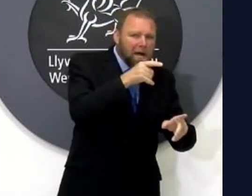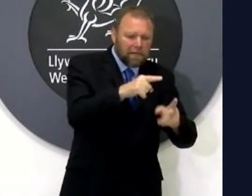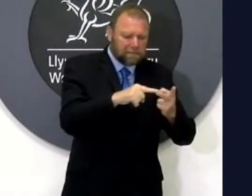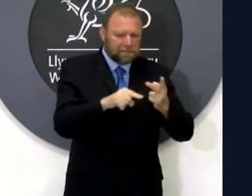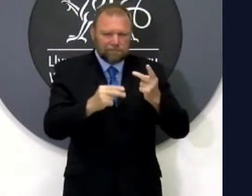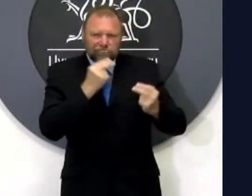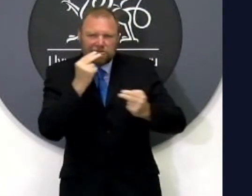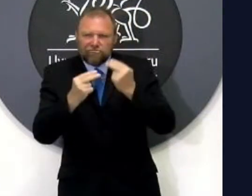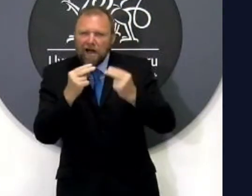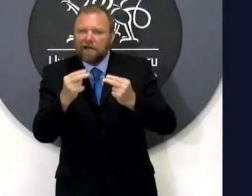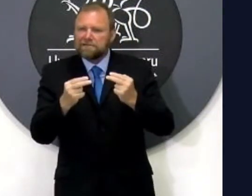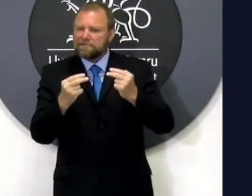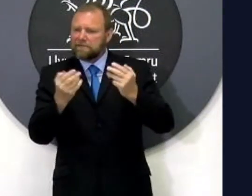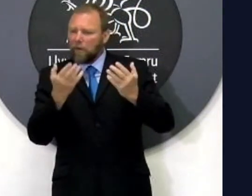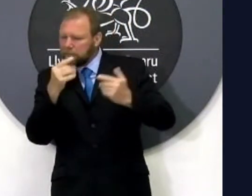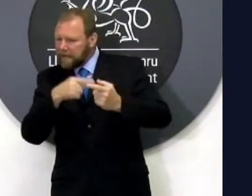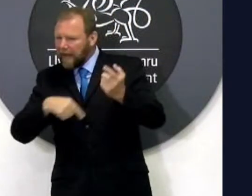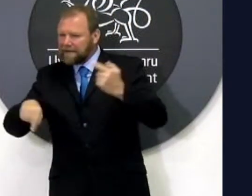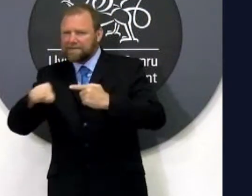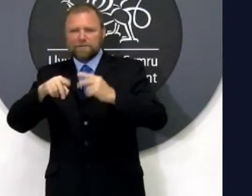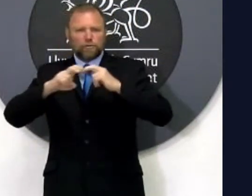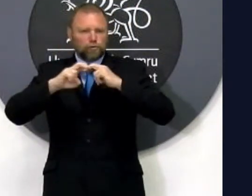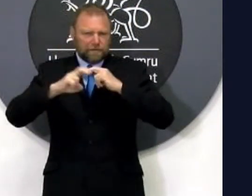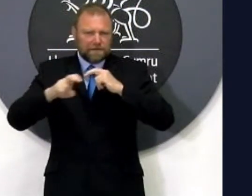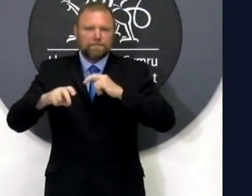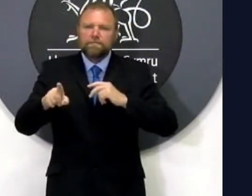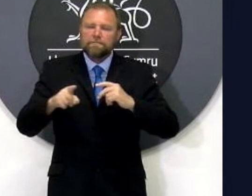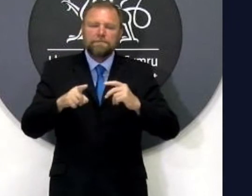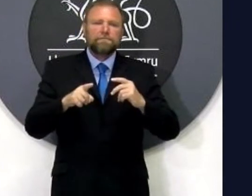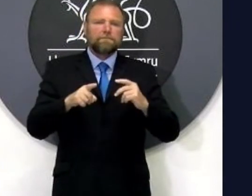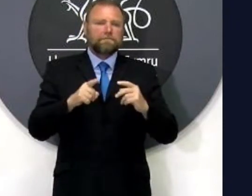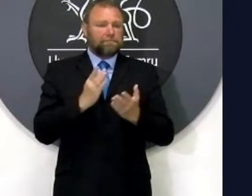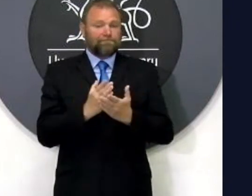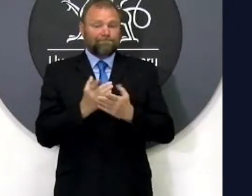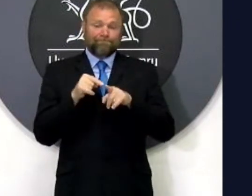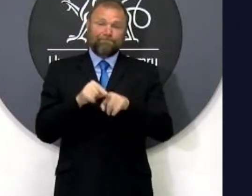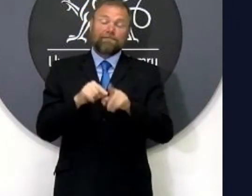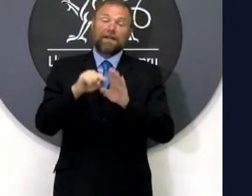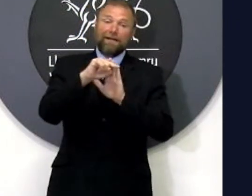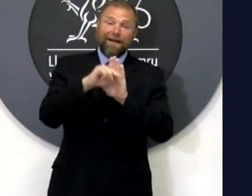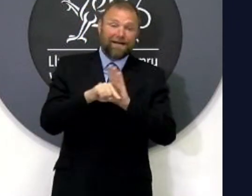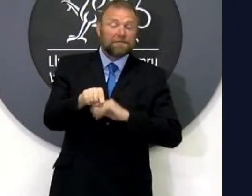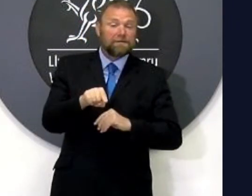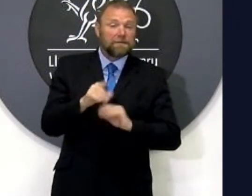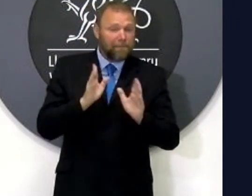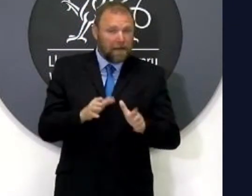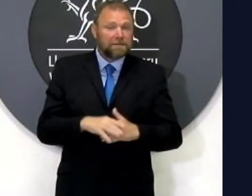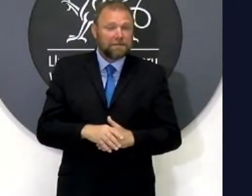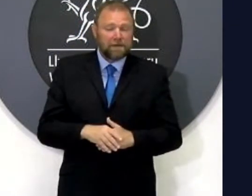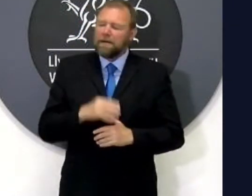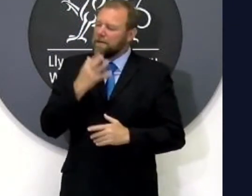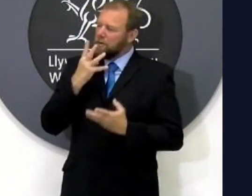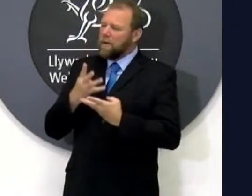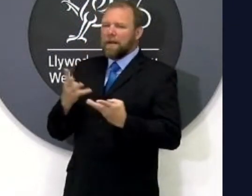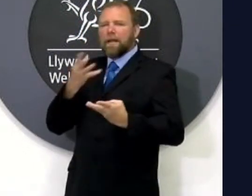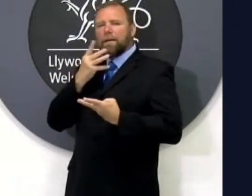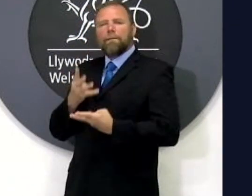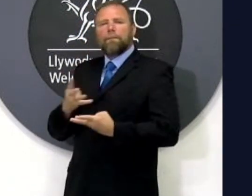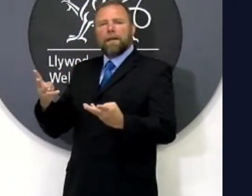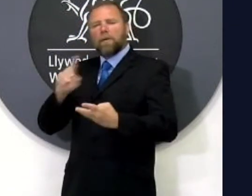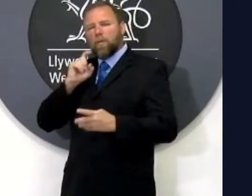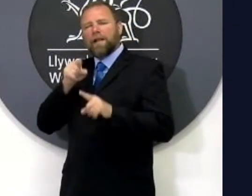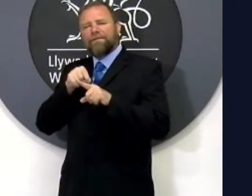our hospitality, our tourism sector to follow the guidance that has been set out, and I'm sure the public will adhere to